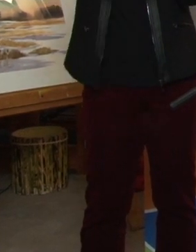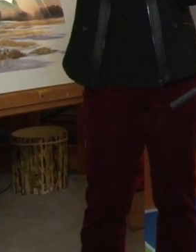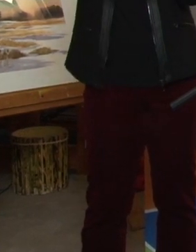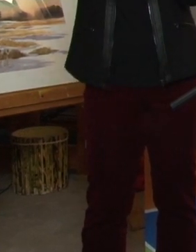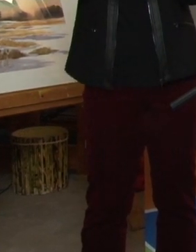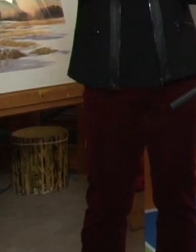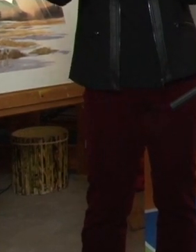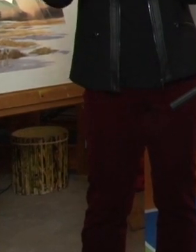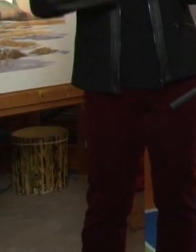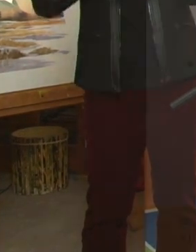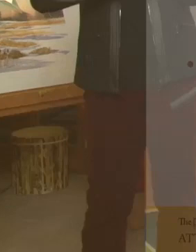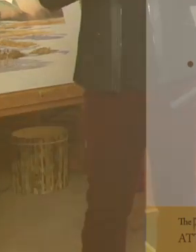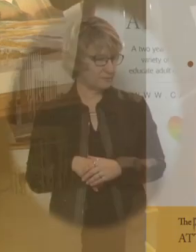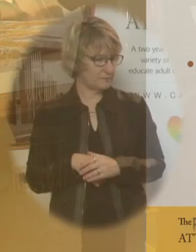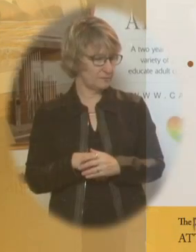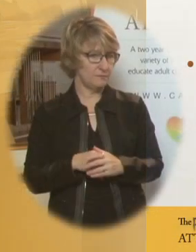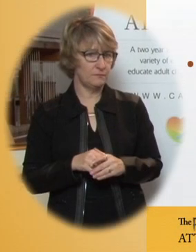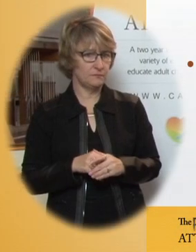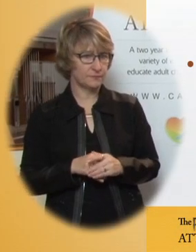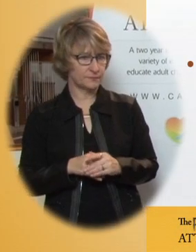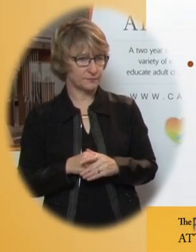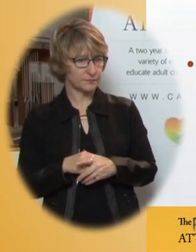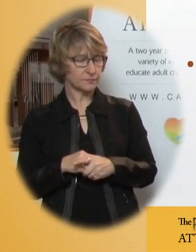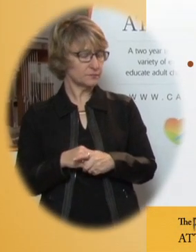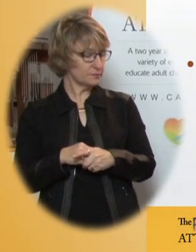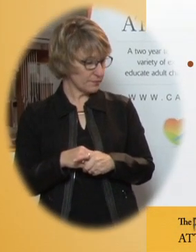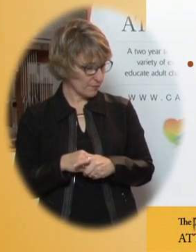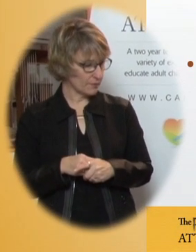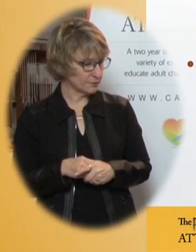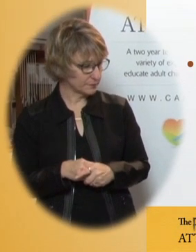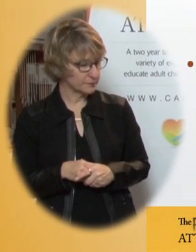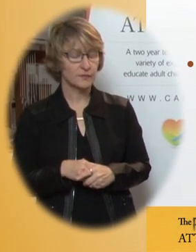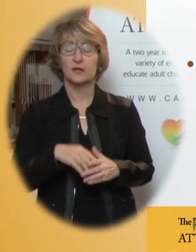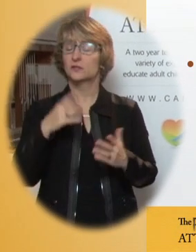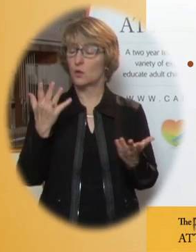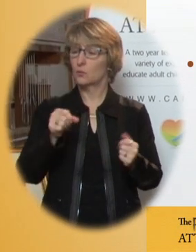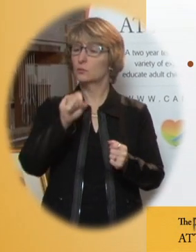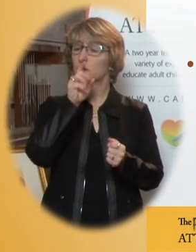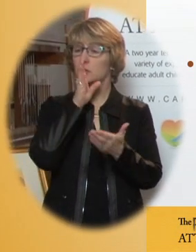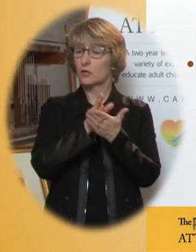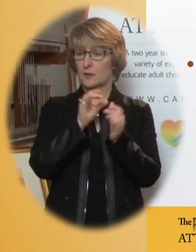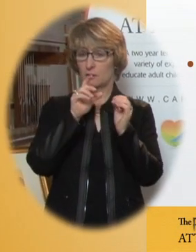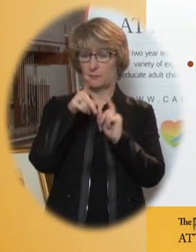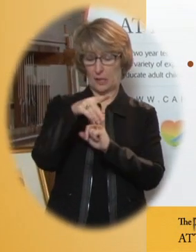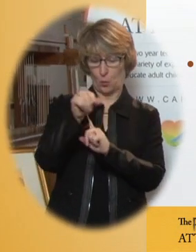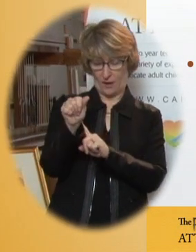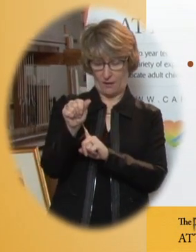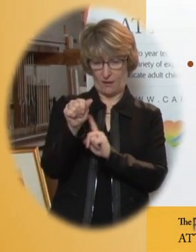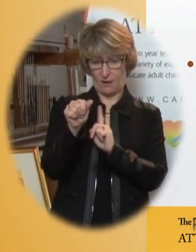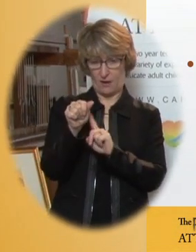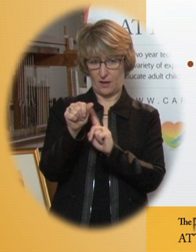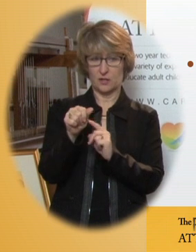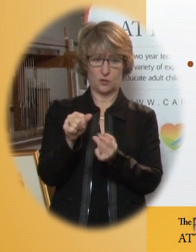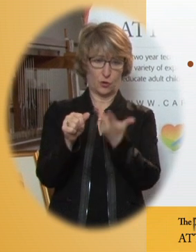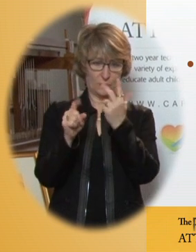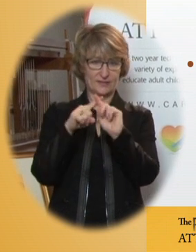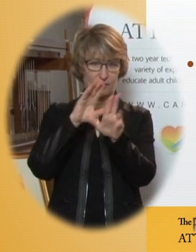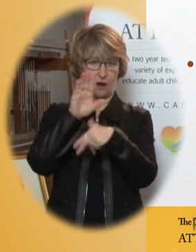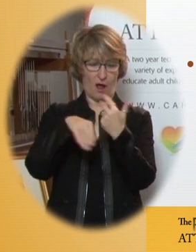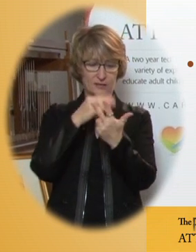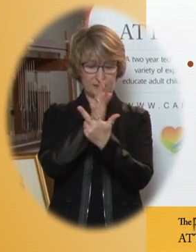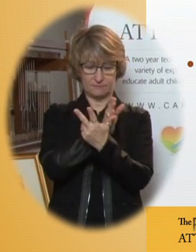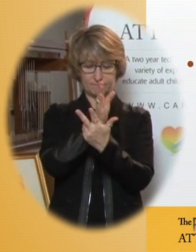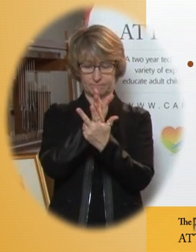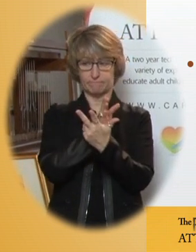go to long-term care. So we've talked about the power of attorneys, the 3 different power of